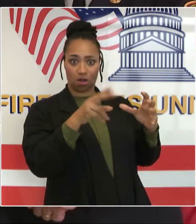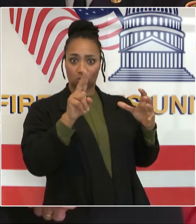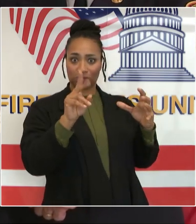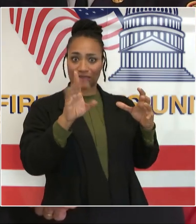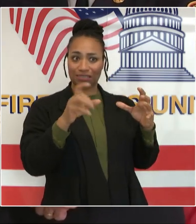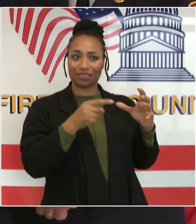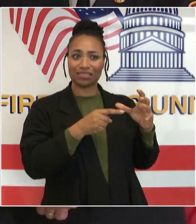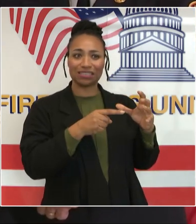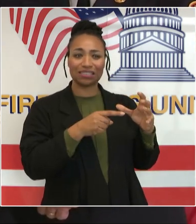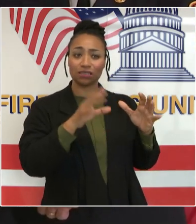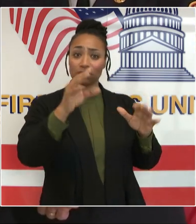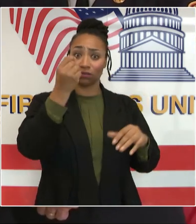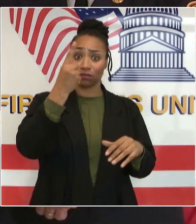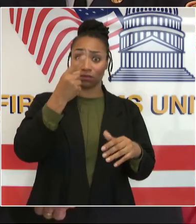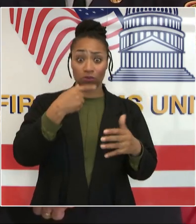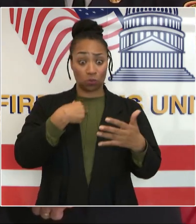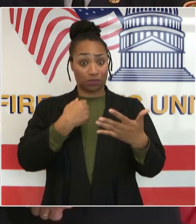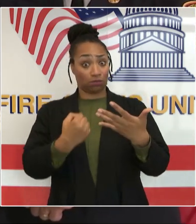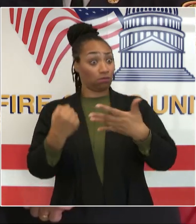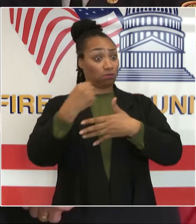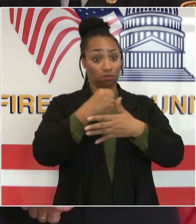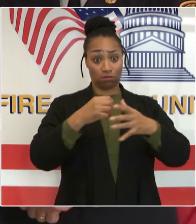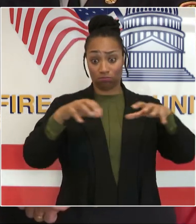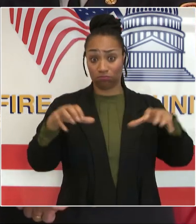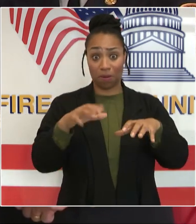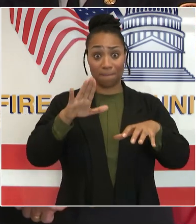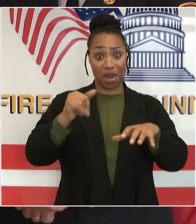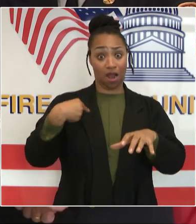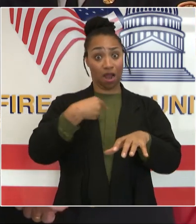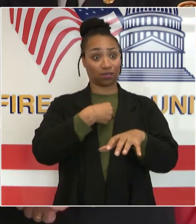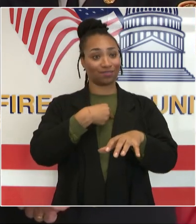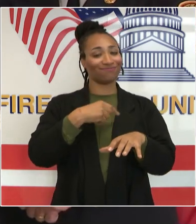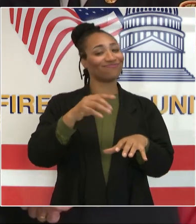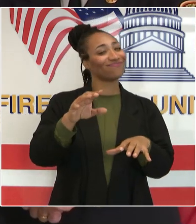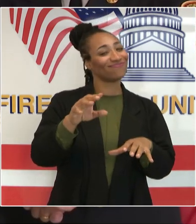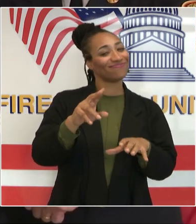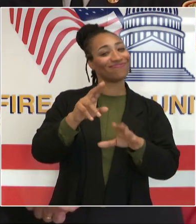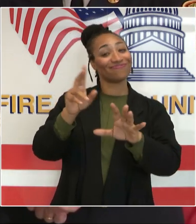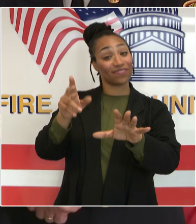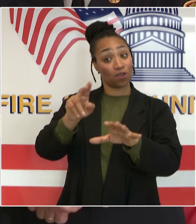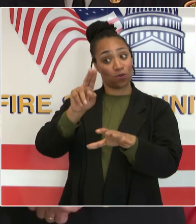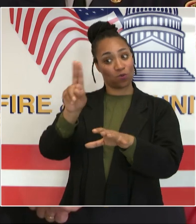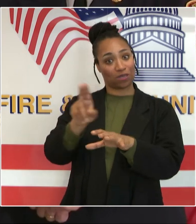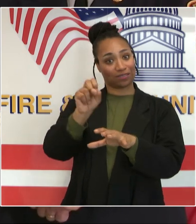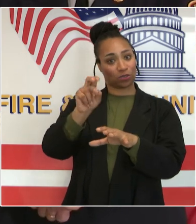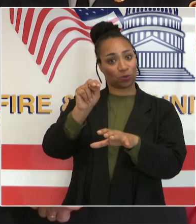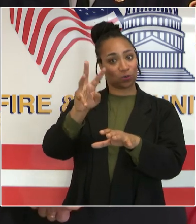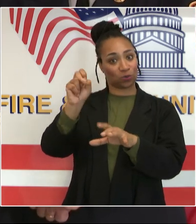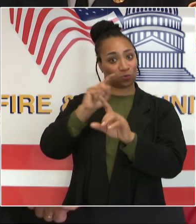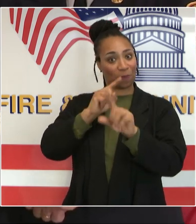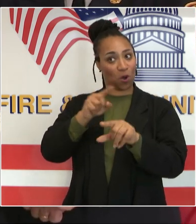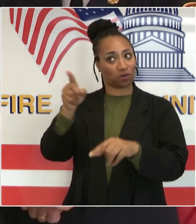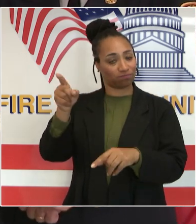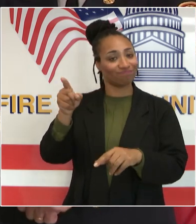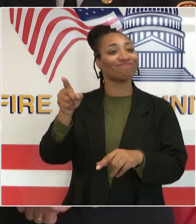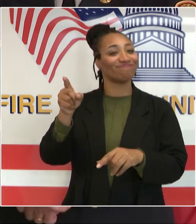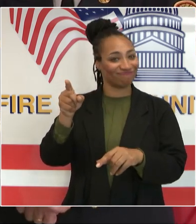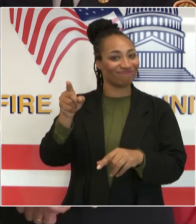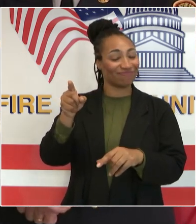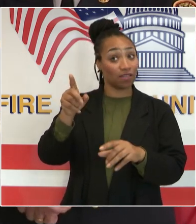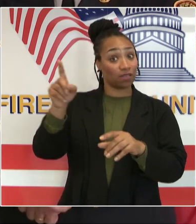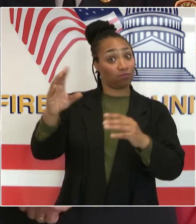Report. We're an institution of higher learning whose legacy of providing opportunity and access to DC residents dates back